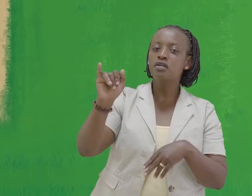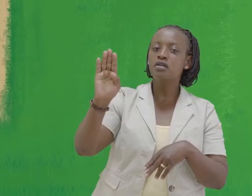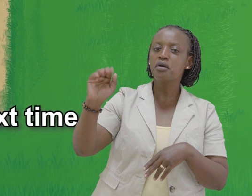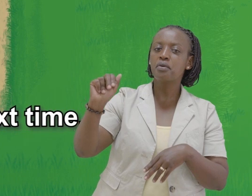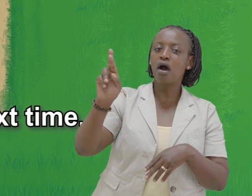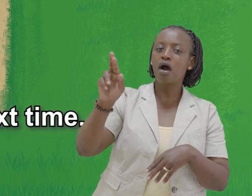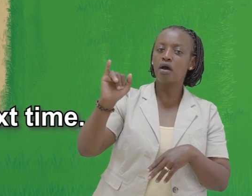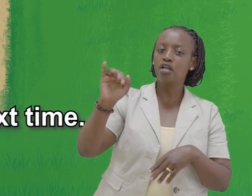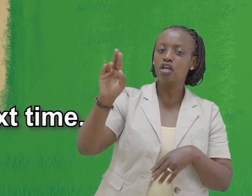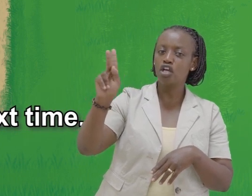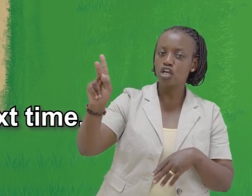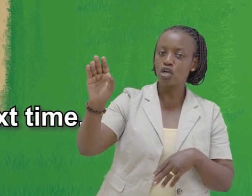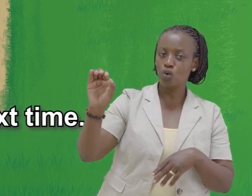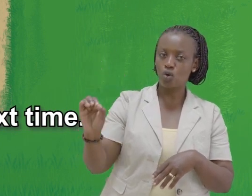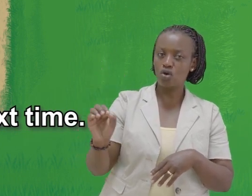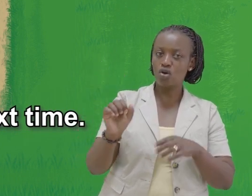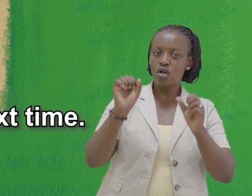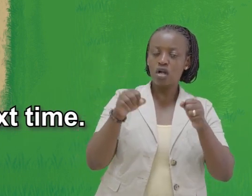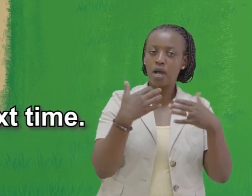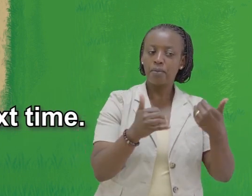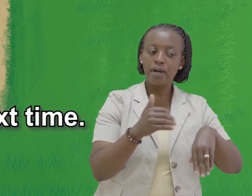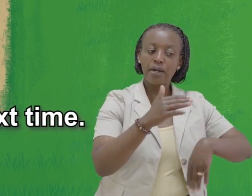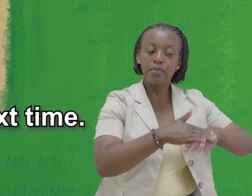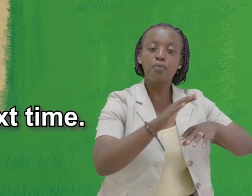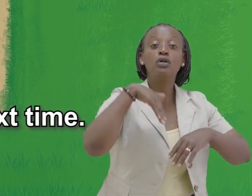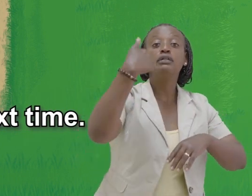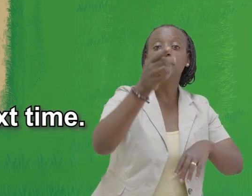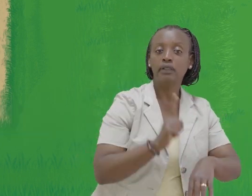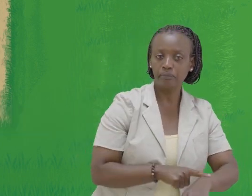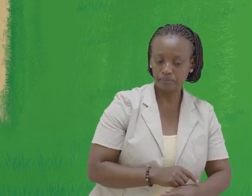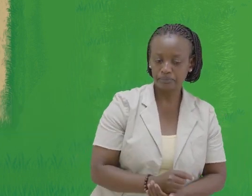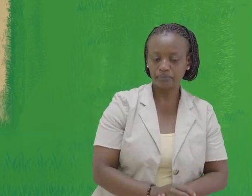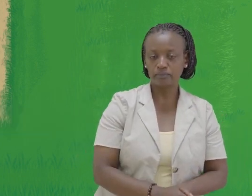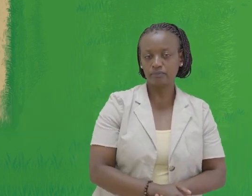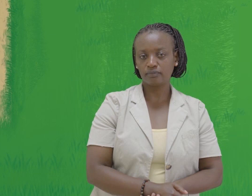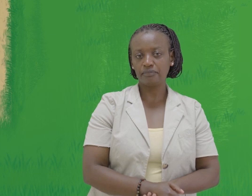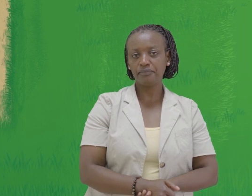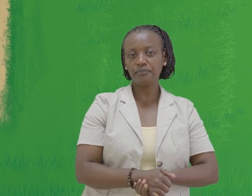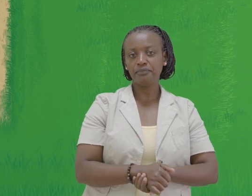Ikibariko? Yes, Ikibariko. We can play football next time.